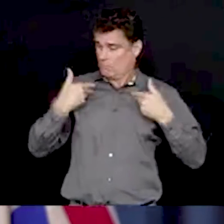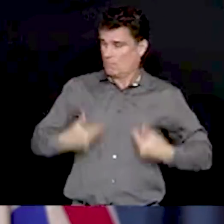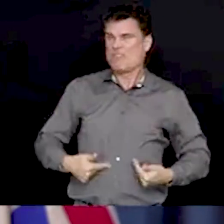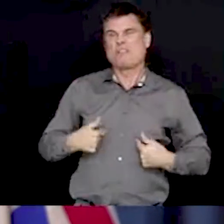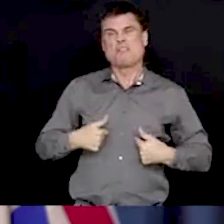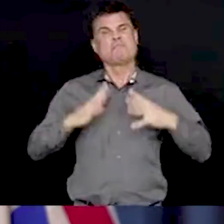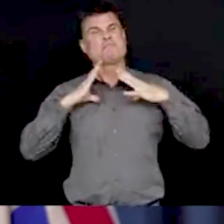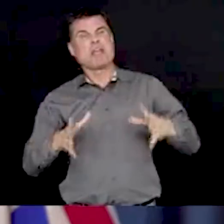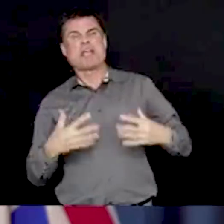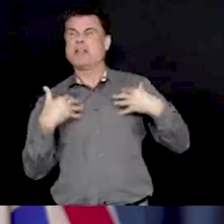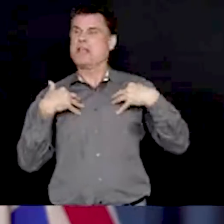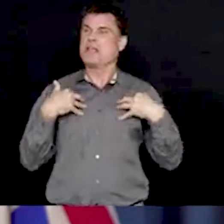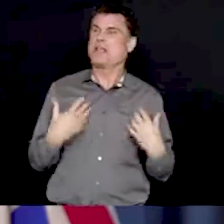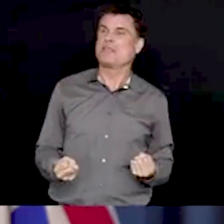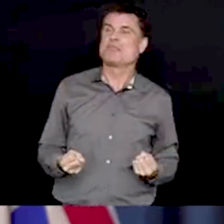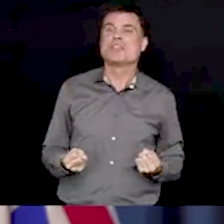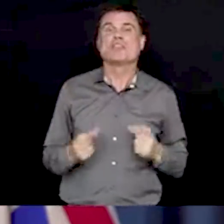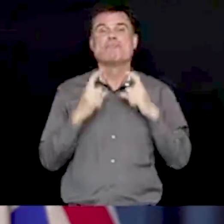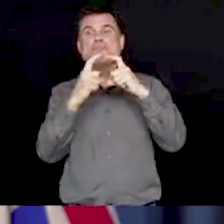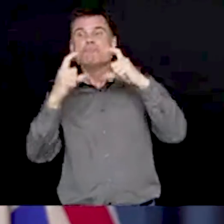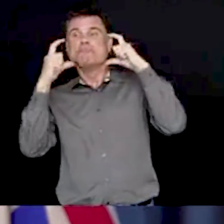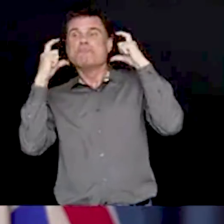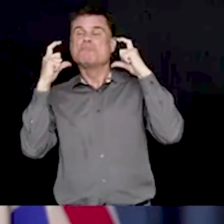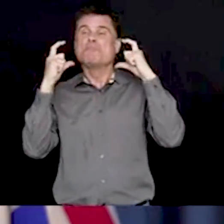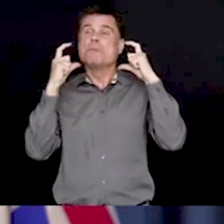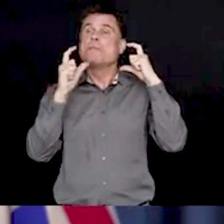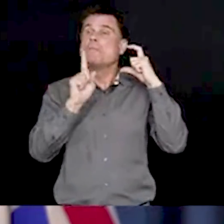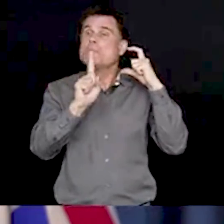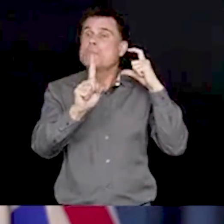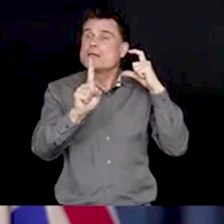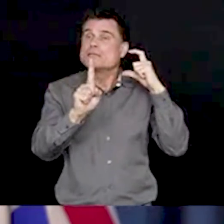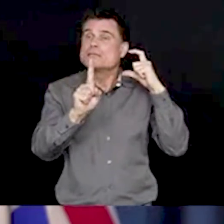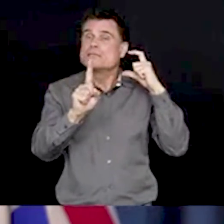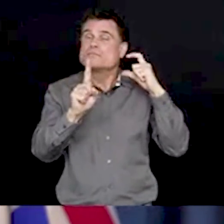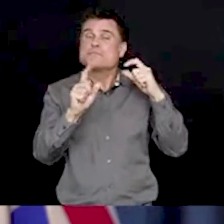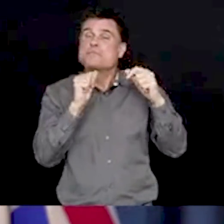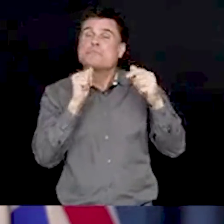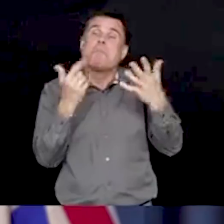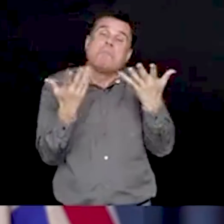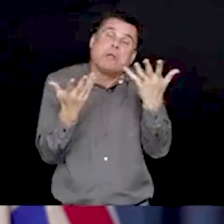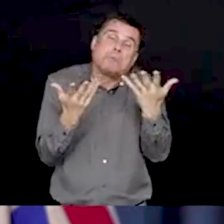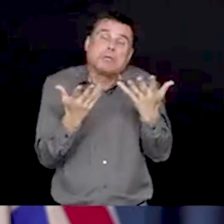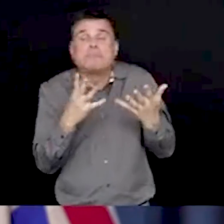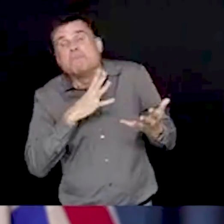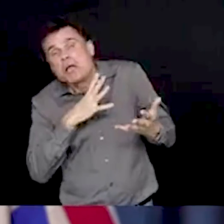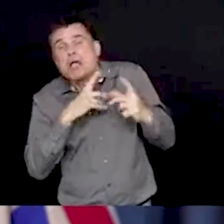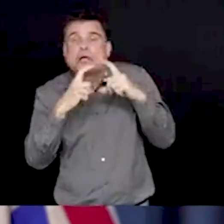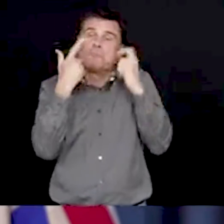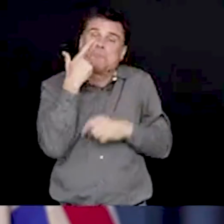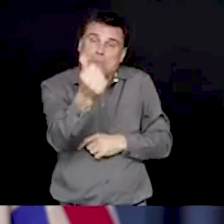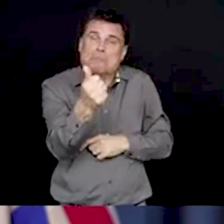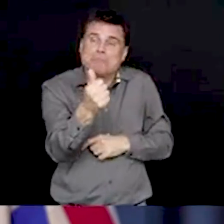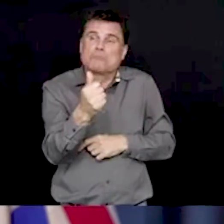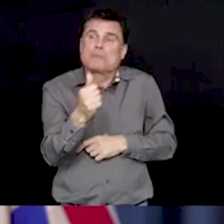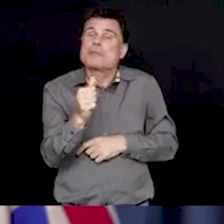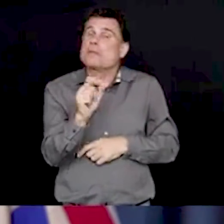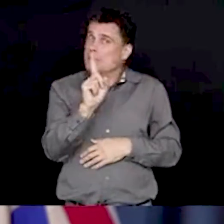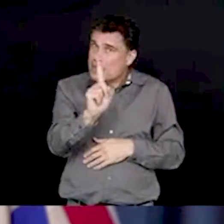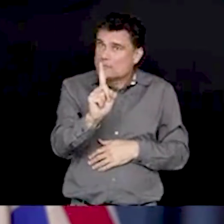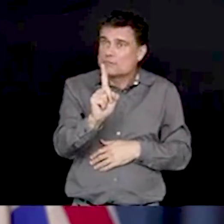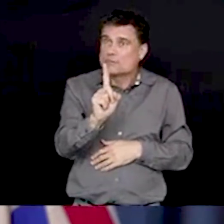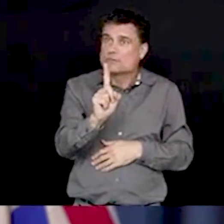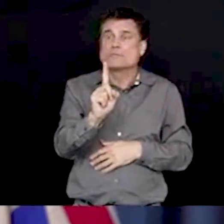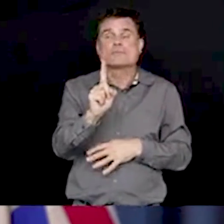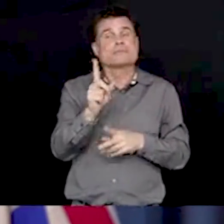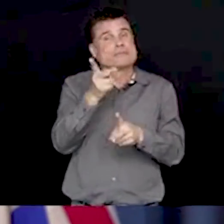incidents in the past where people, particularly people who have lung conditions, if you're not using something that is easy to breathe through and